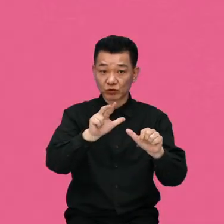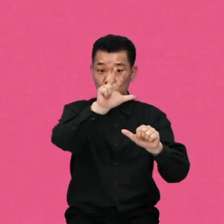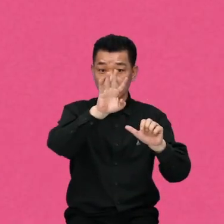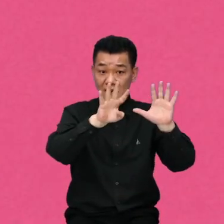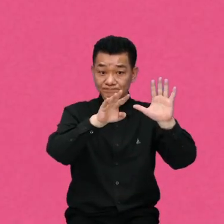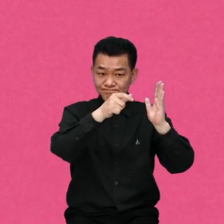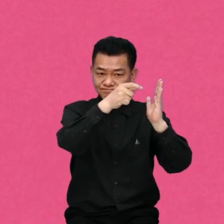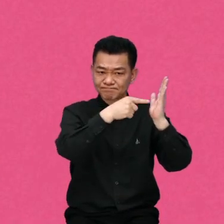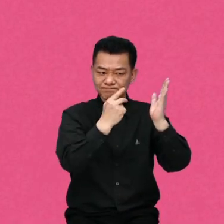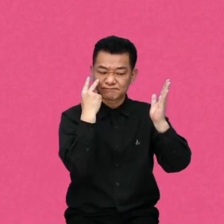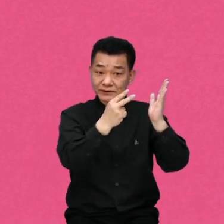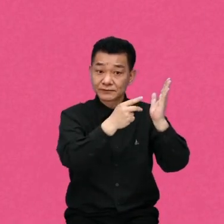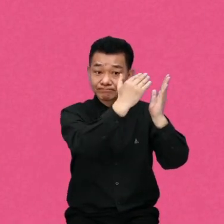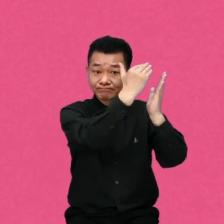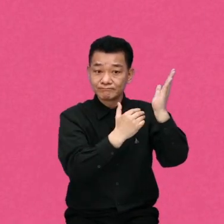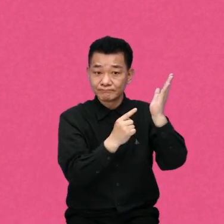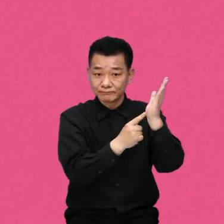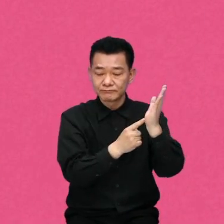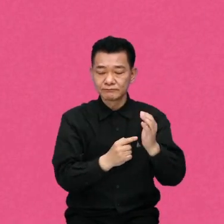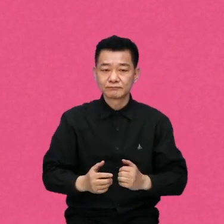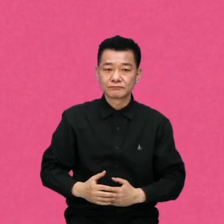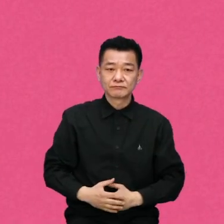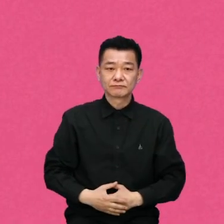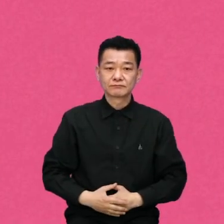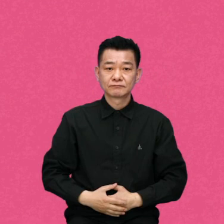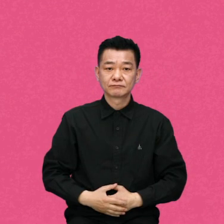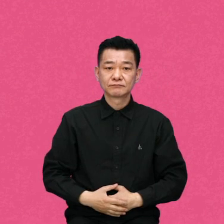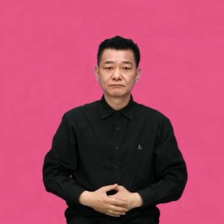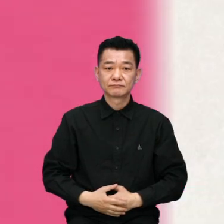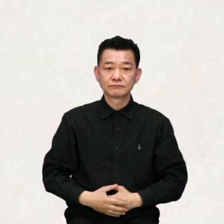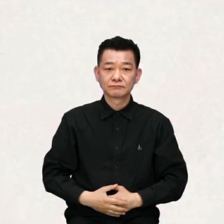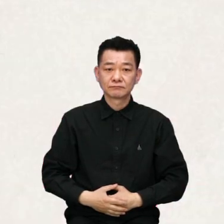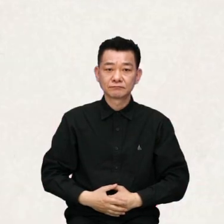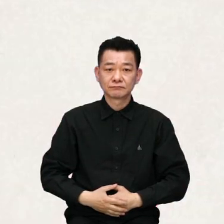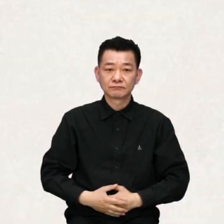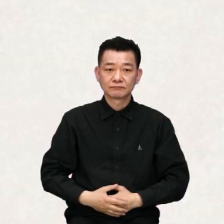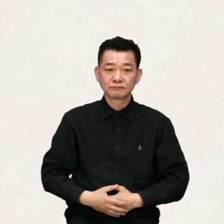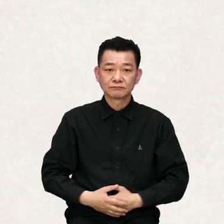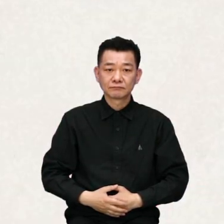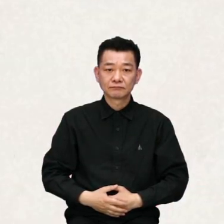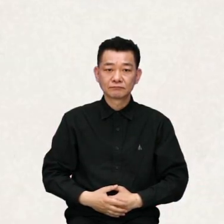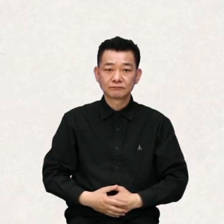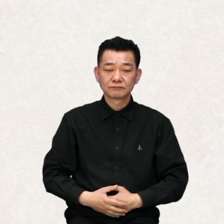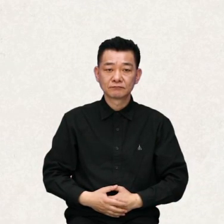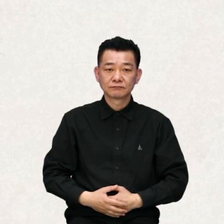First, let's take a look at the content of the Article 39.